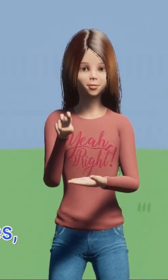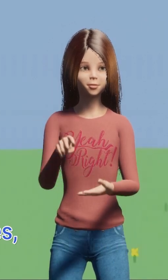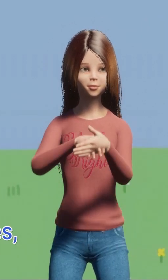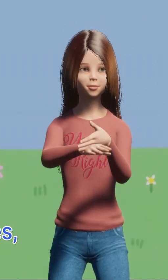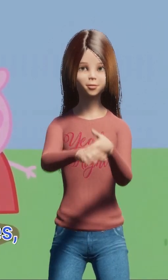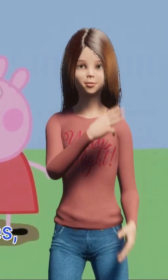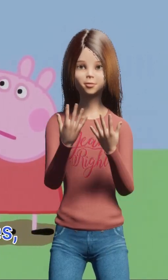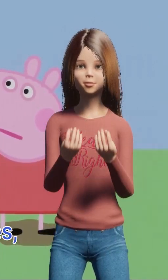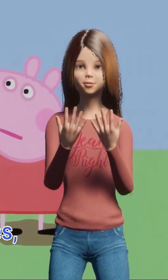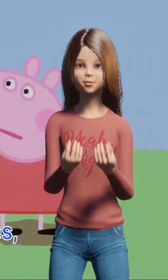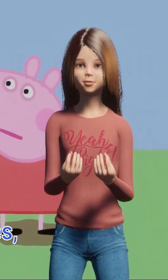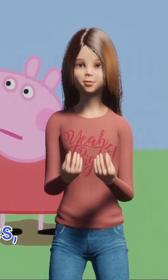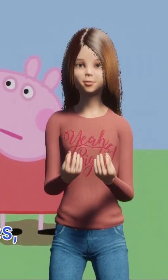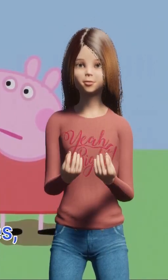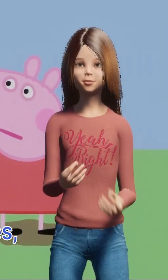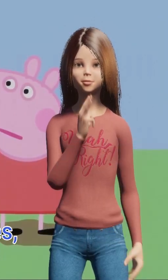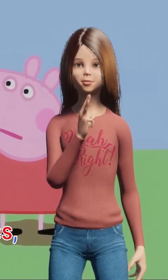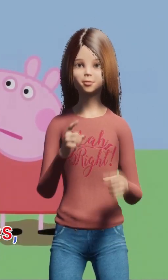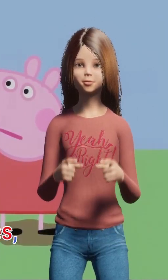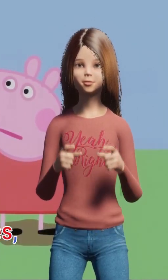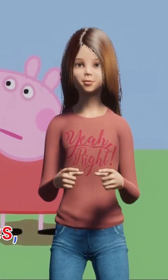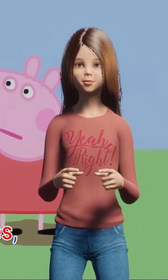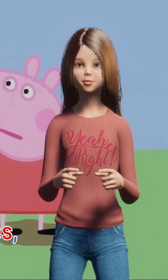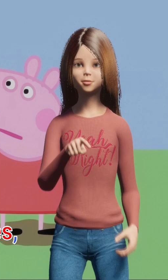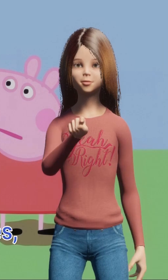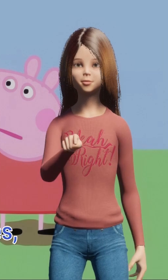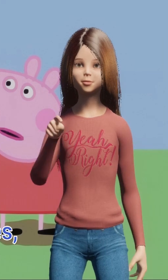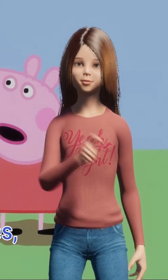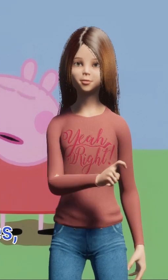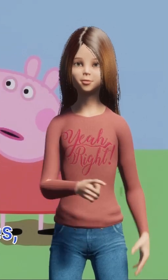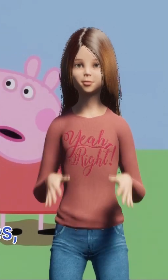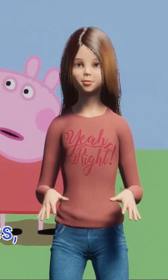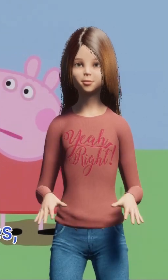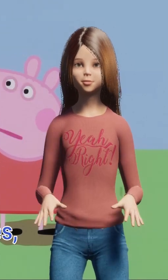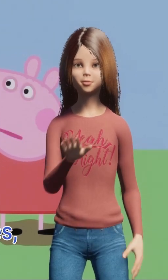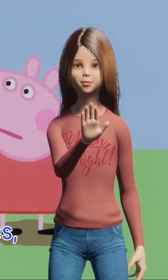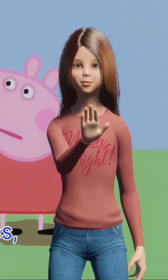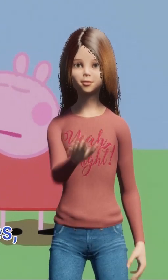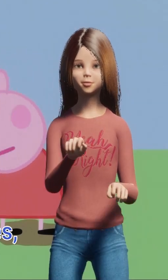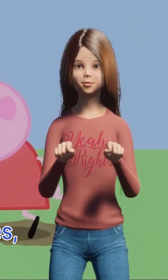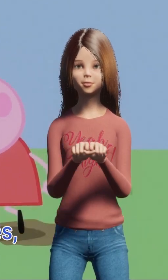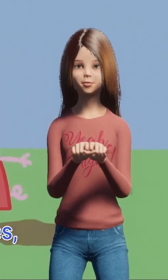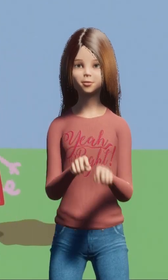Peppa, if you jump in muddy puddles, you must wear your boots. Sorry, Mummy.